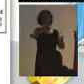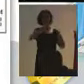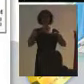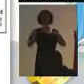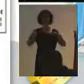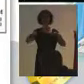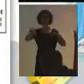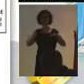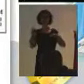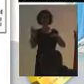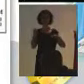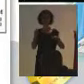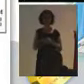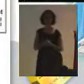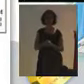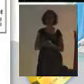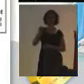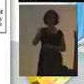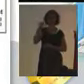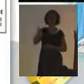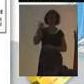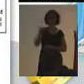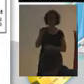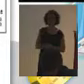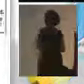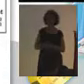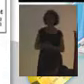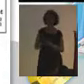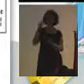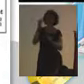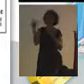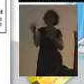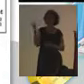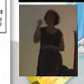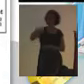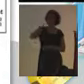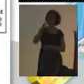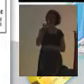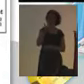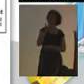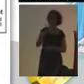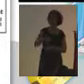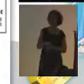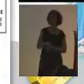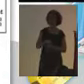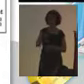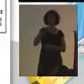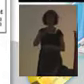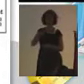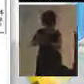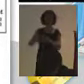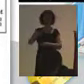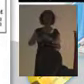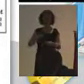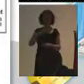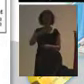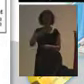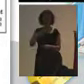I'm going quickly through it because I think most of you know this already. Third generation, this is what we do in the project. Third generation means what you see